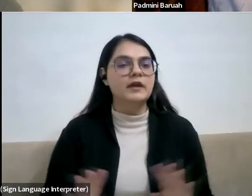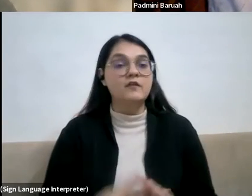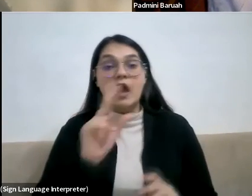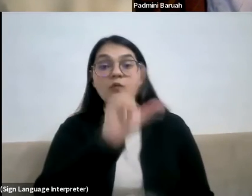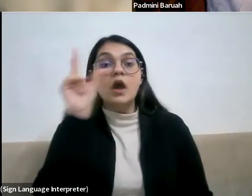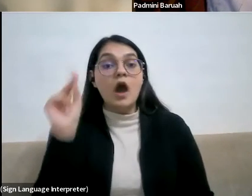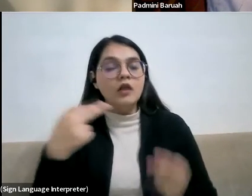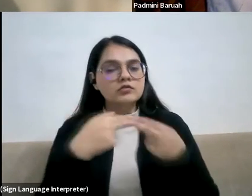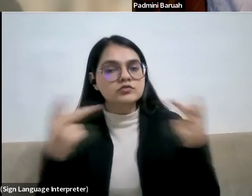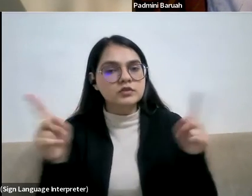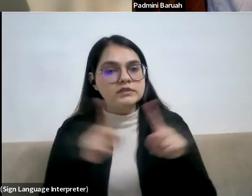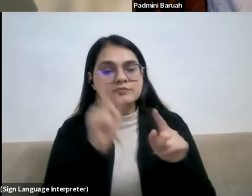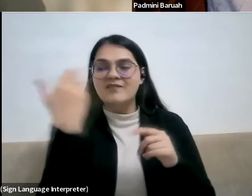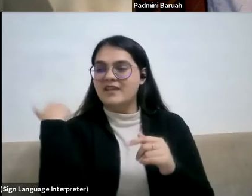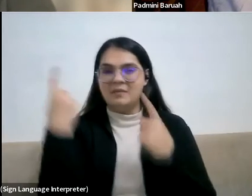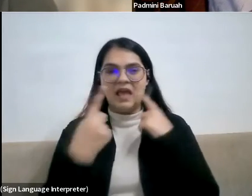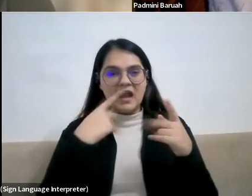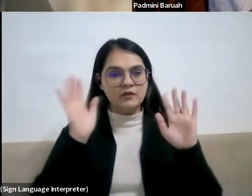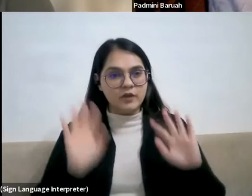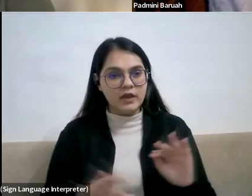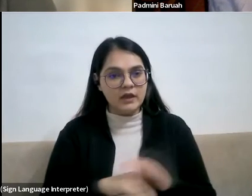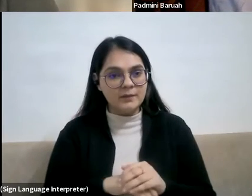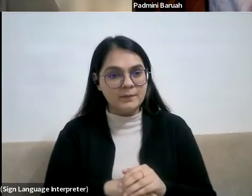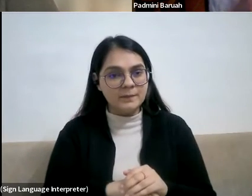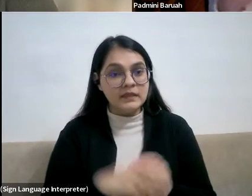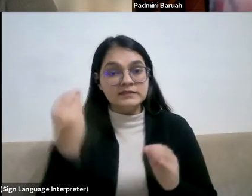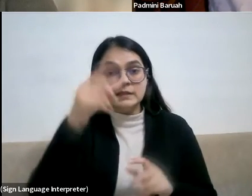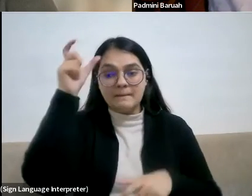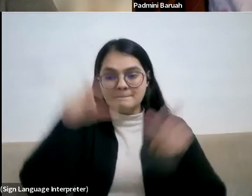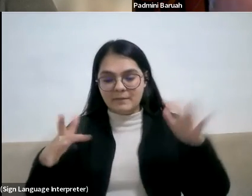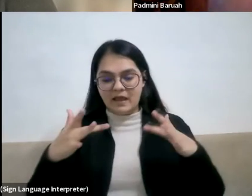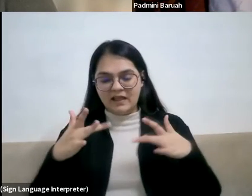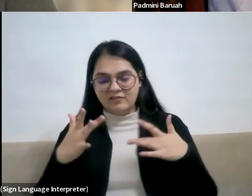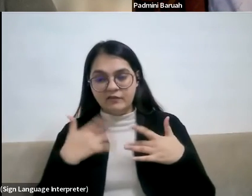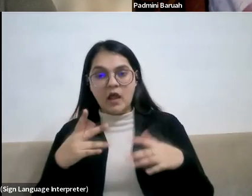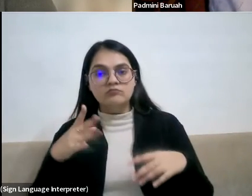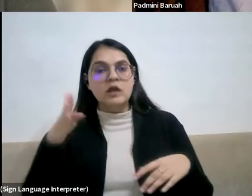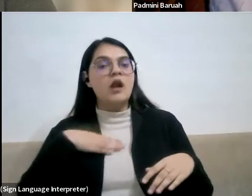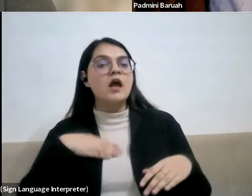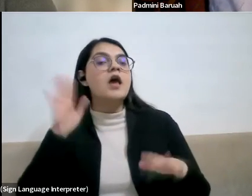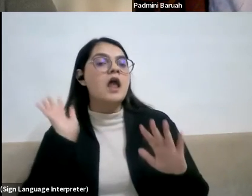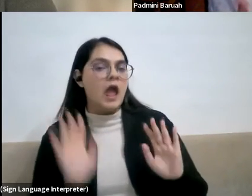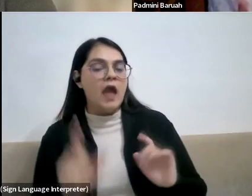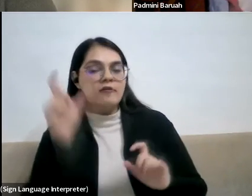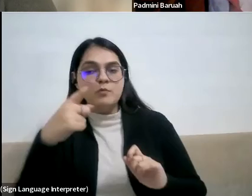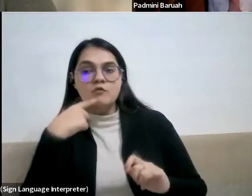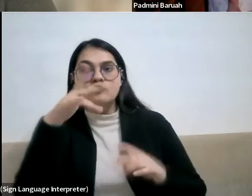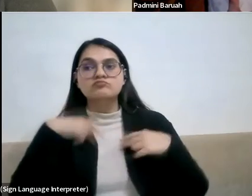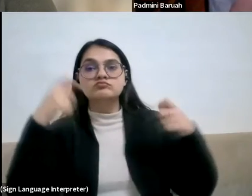that came out from the interviews was that litigants were feeling significantly intimidated by judges in the courtroom,